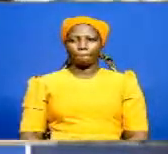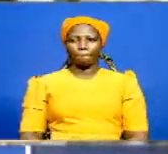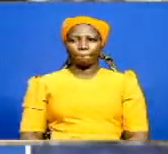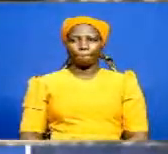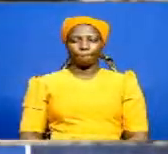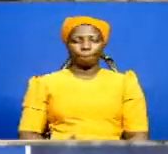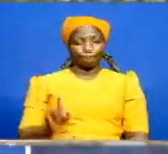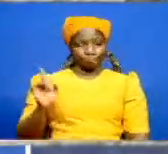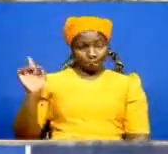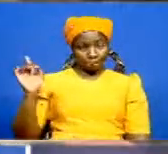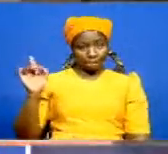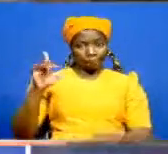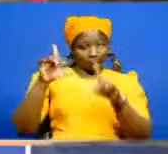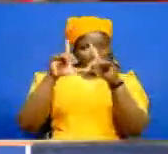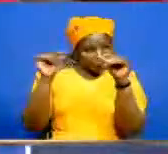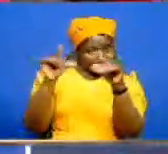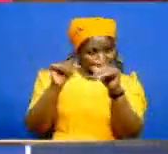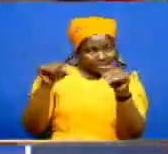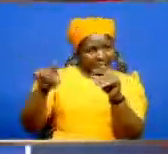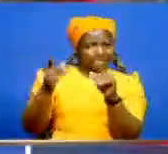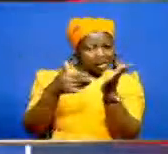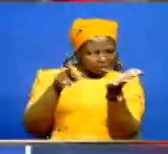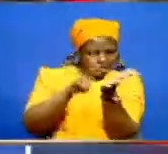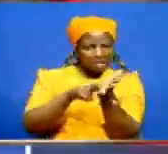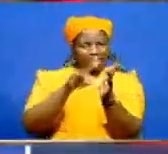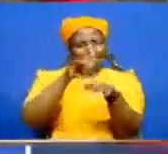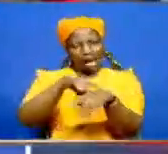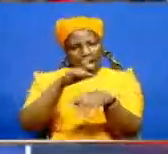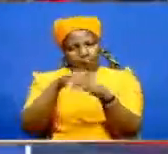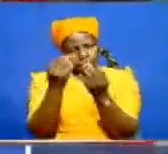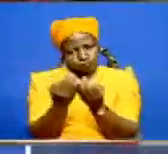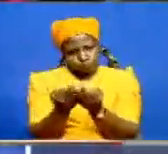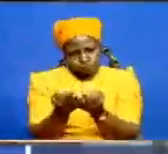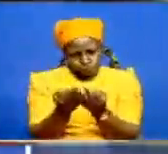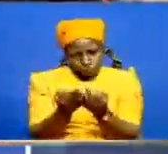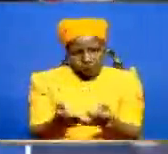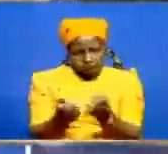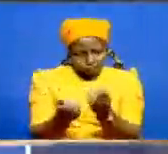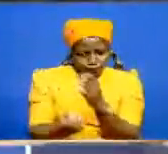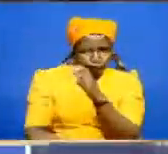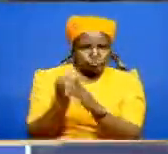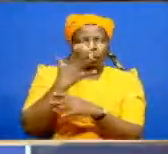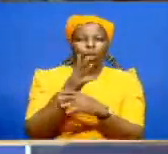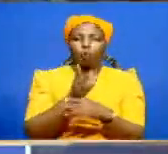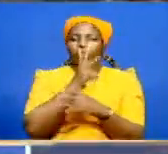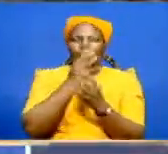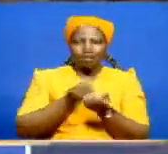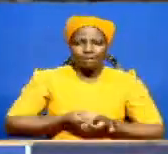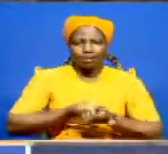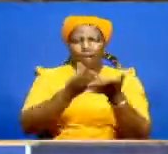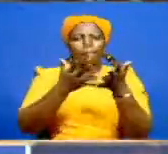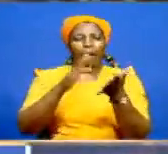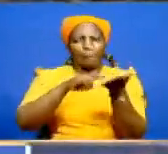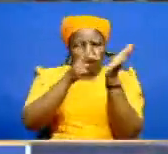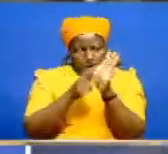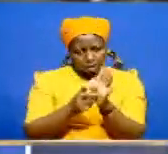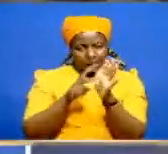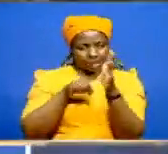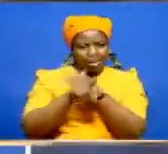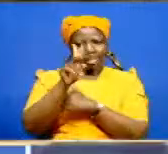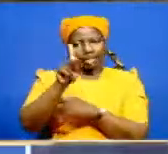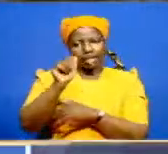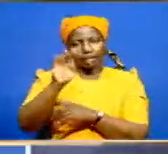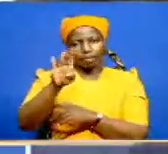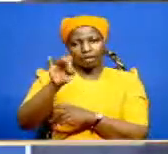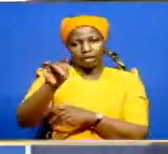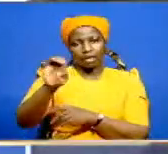It was a message he repeated while officiating the opening of Muthua Community Water Supply Project in Kabete, Kiambu County. He